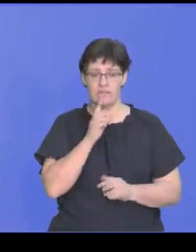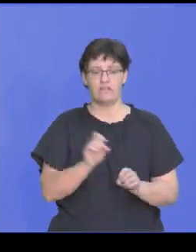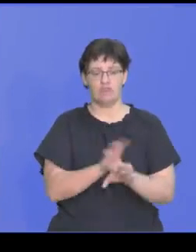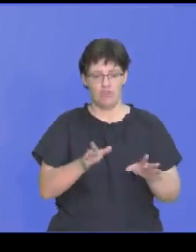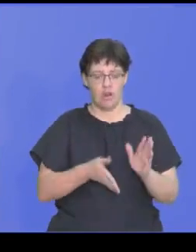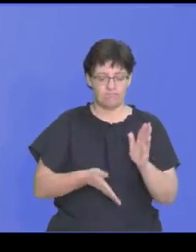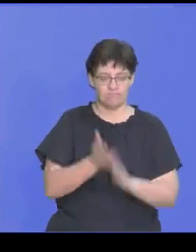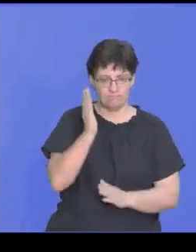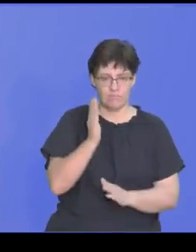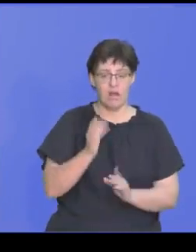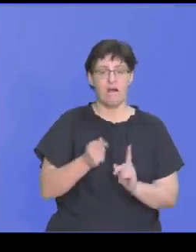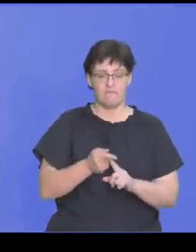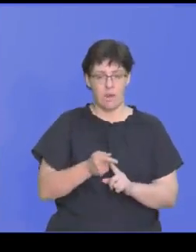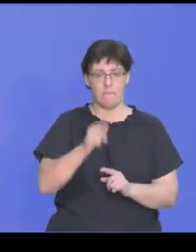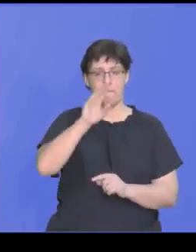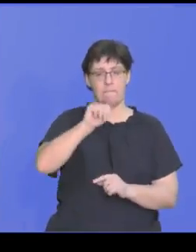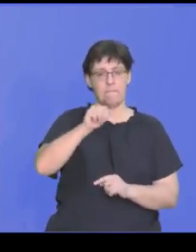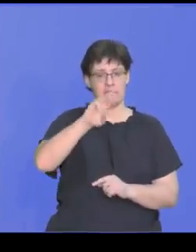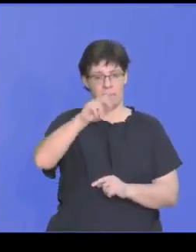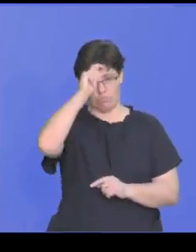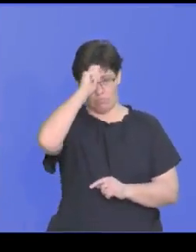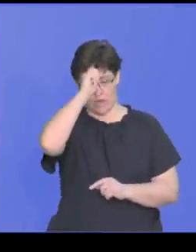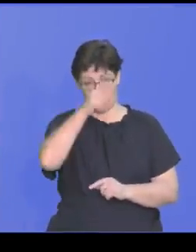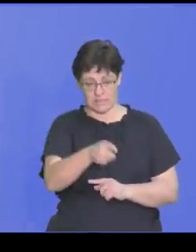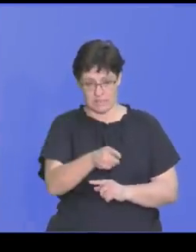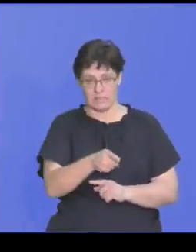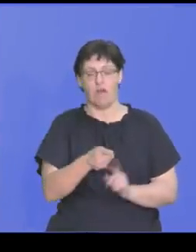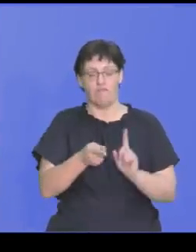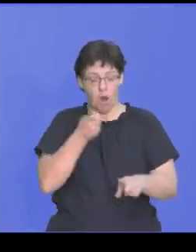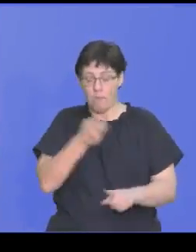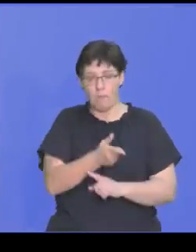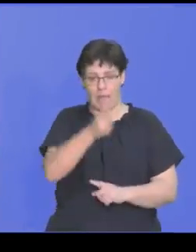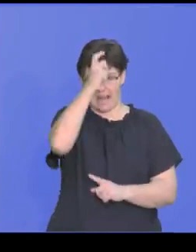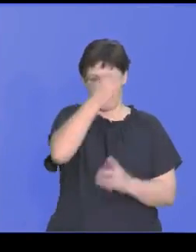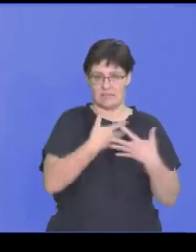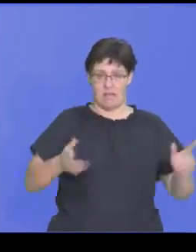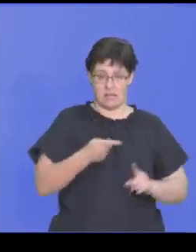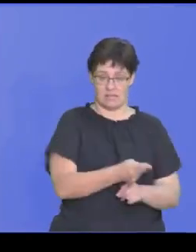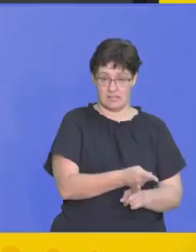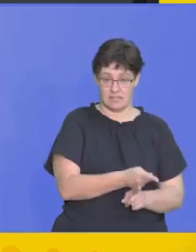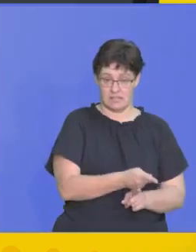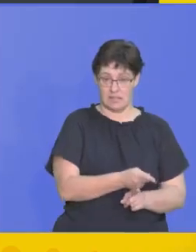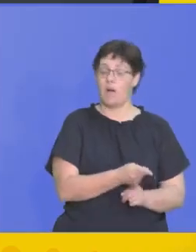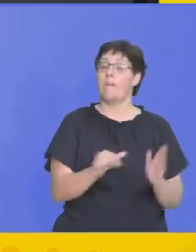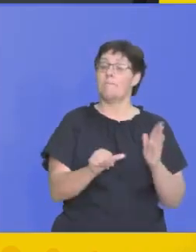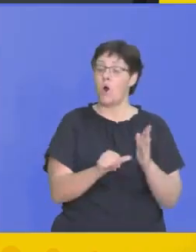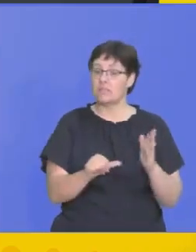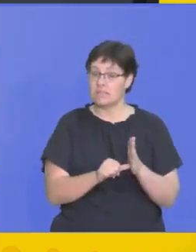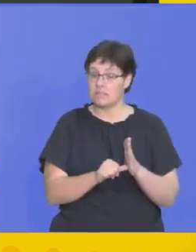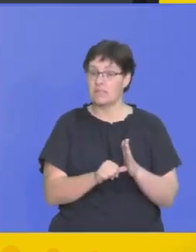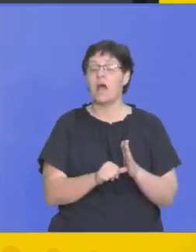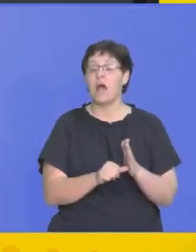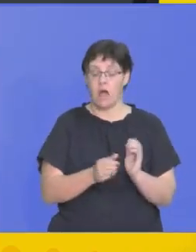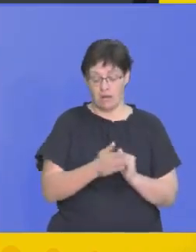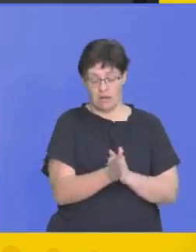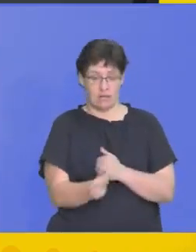give the general directions of Mr. P from clicks. So, important when you're